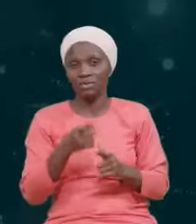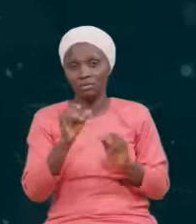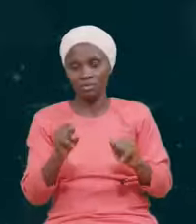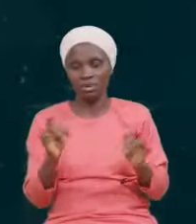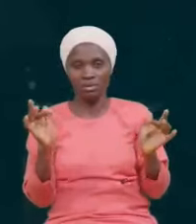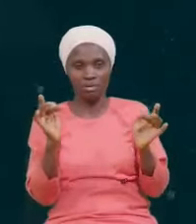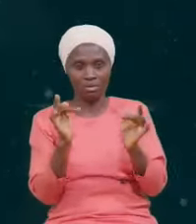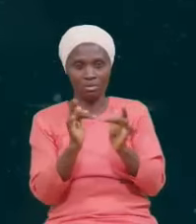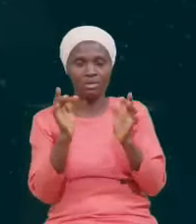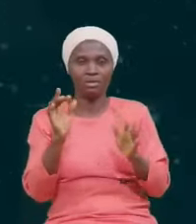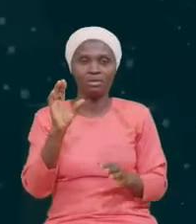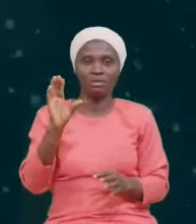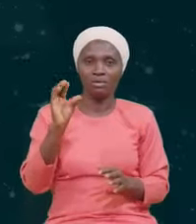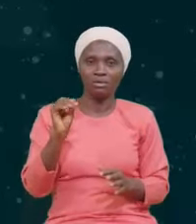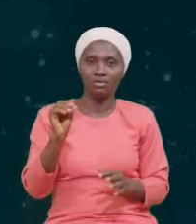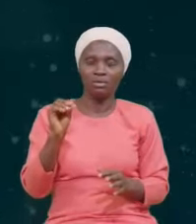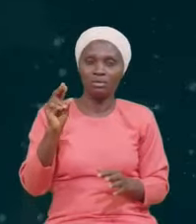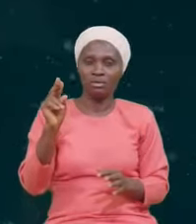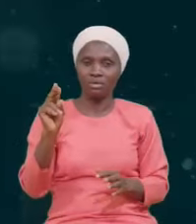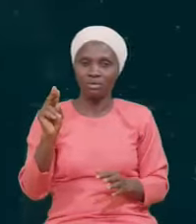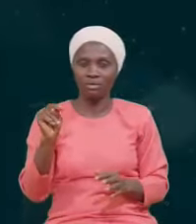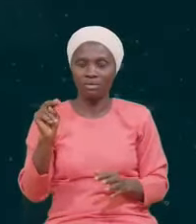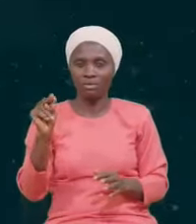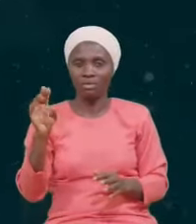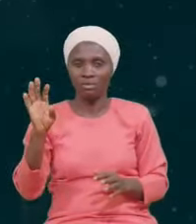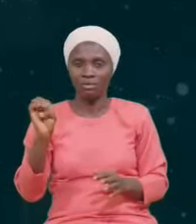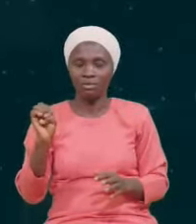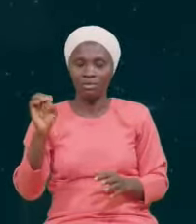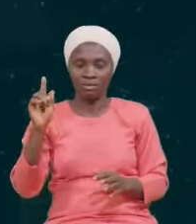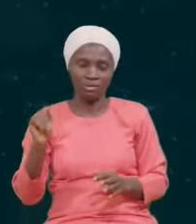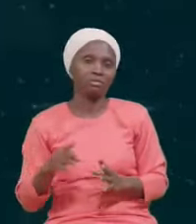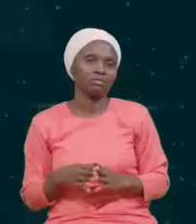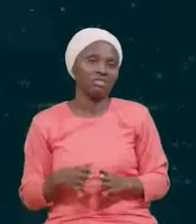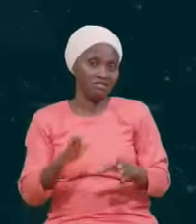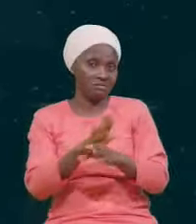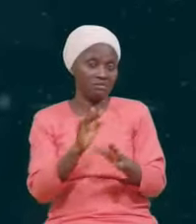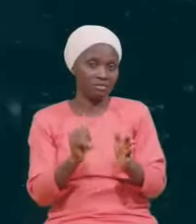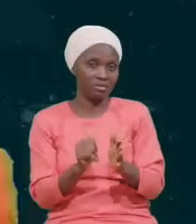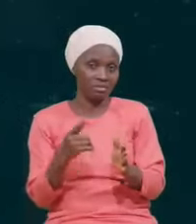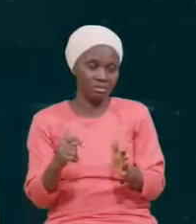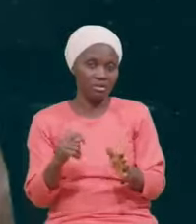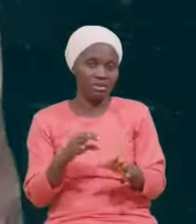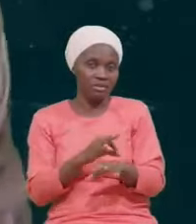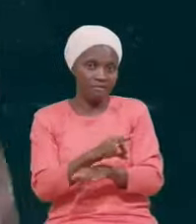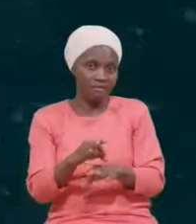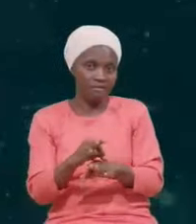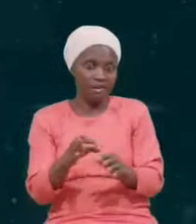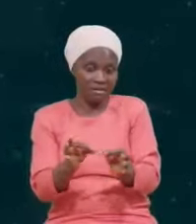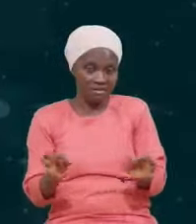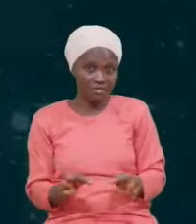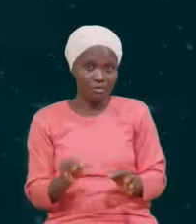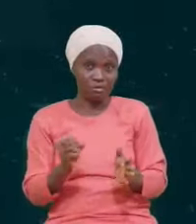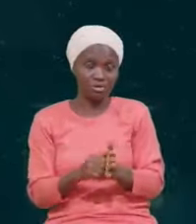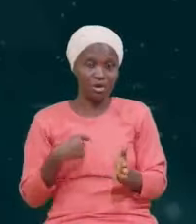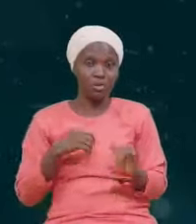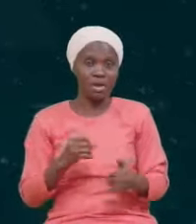Below your player, you will find it there. Click it and fill the form, so we'll be able to assist